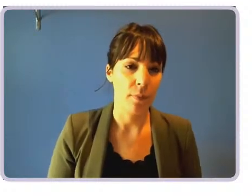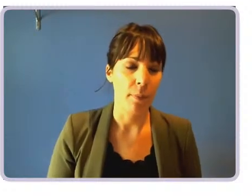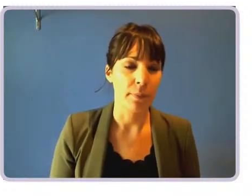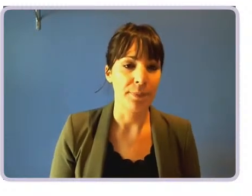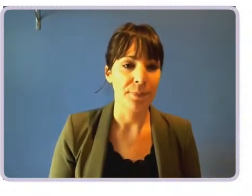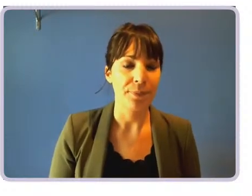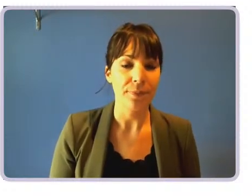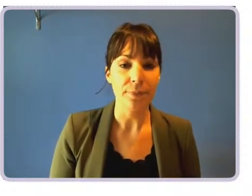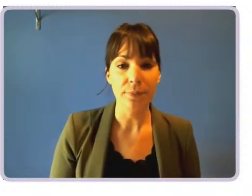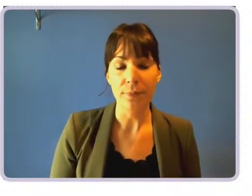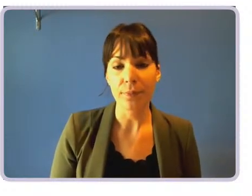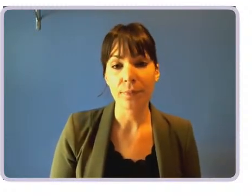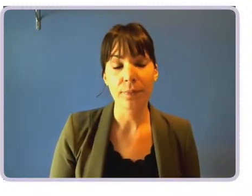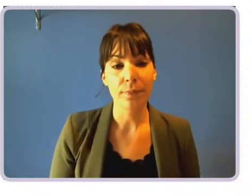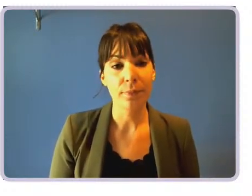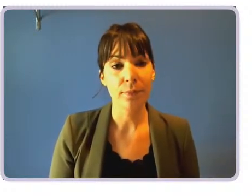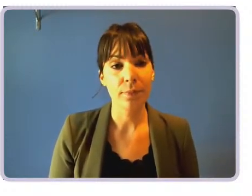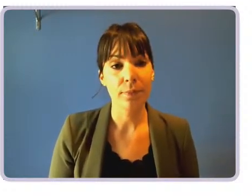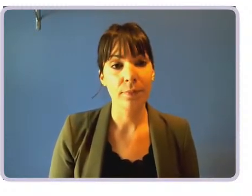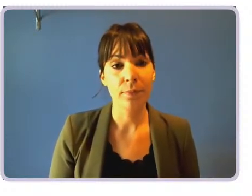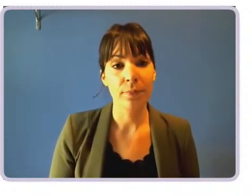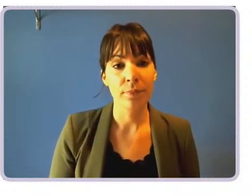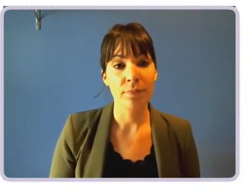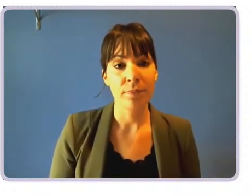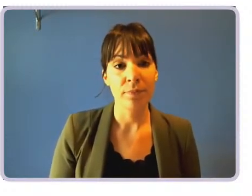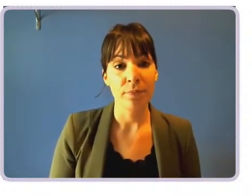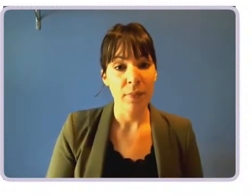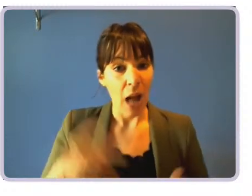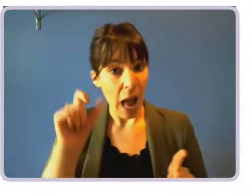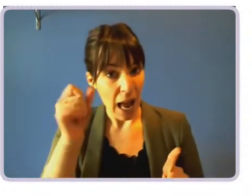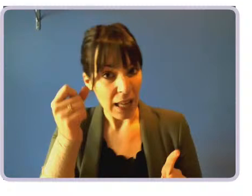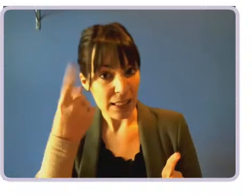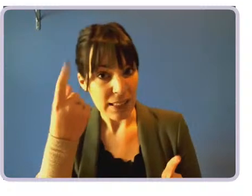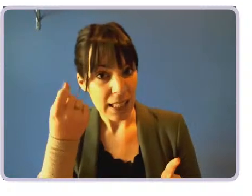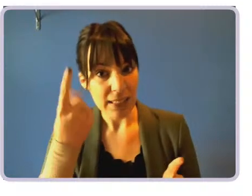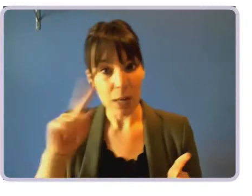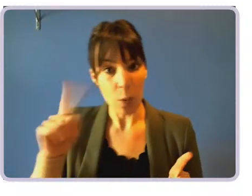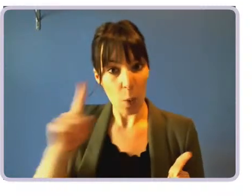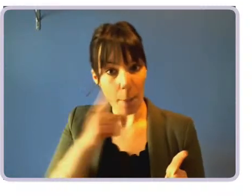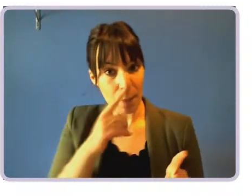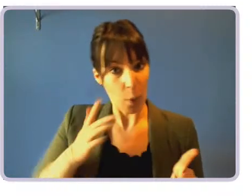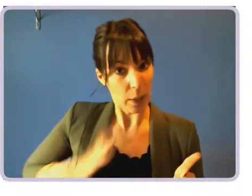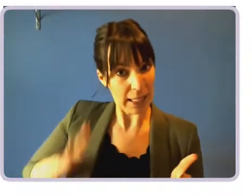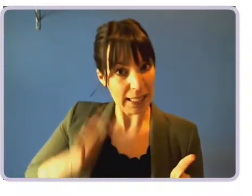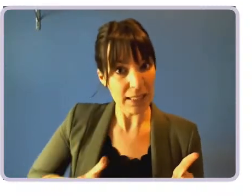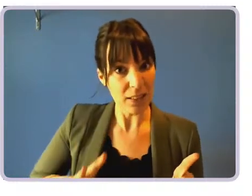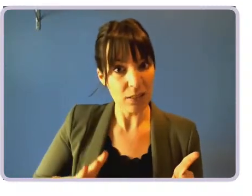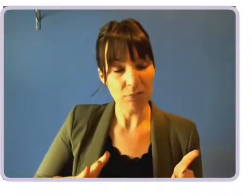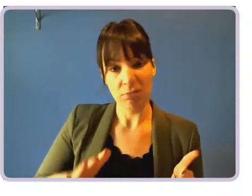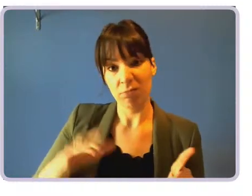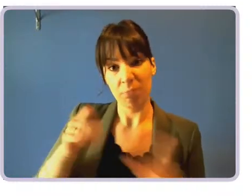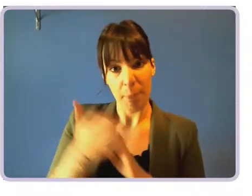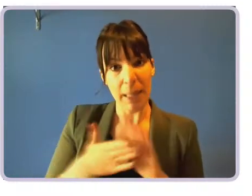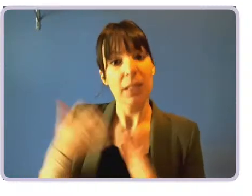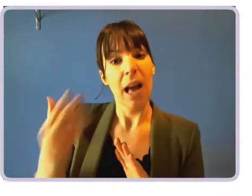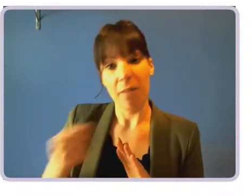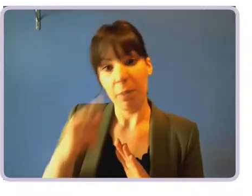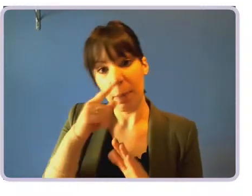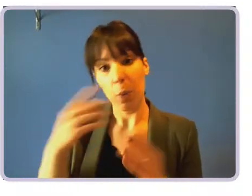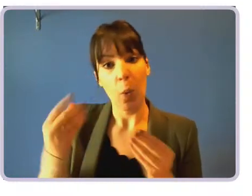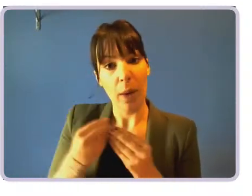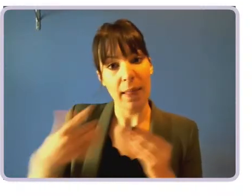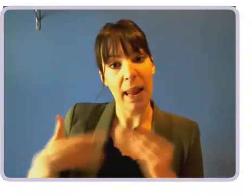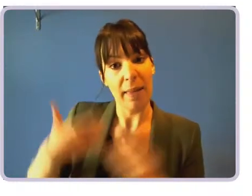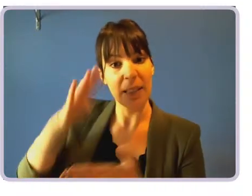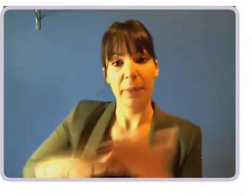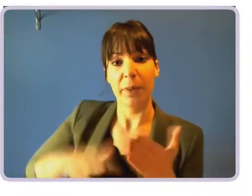Understanding what people need who have lived experience of a disability is critical to the success of this project. This is why experience